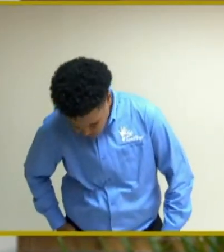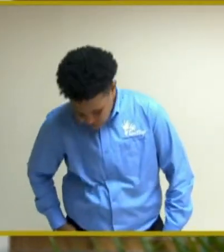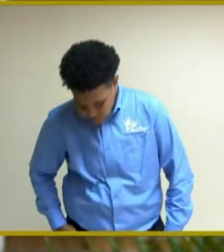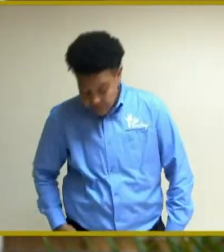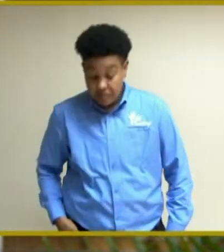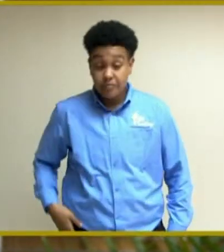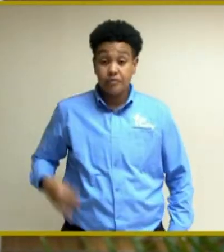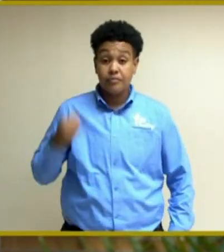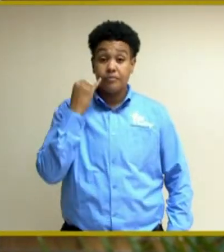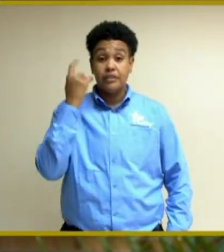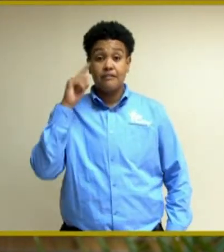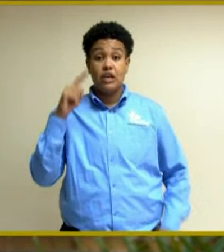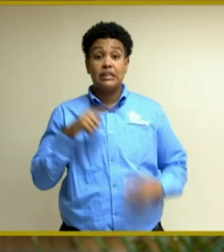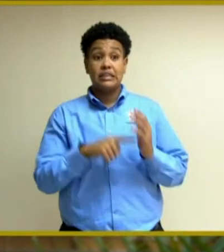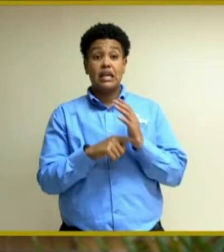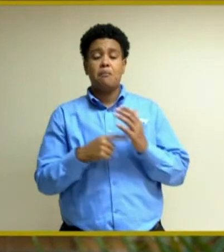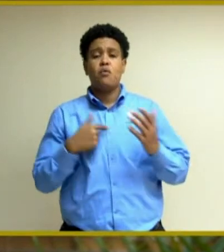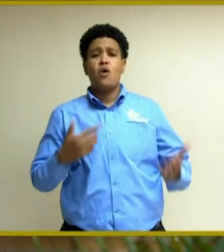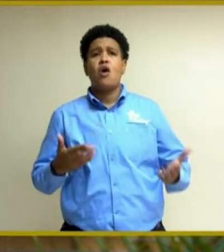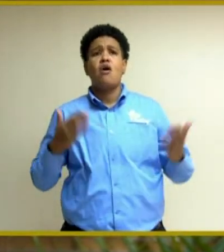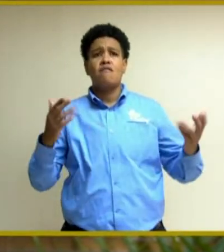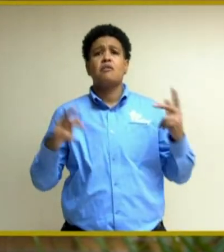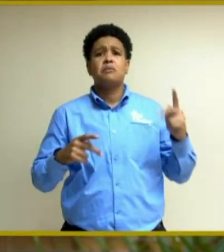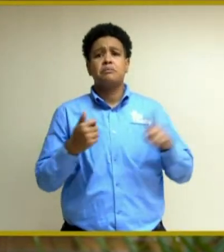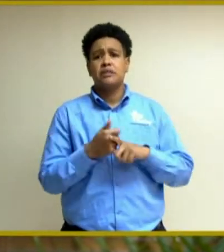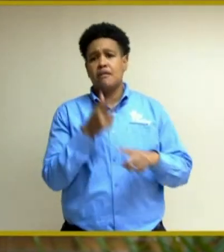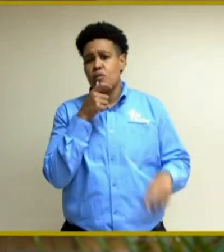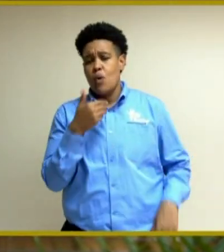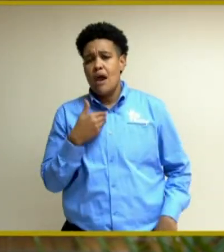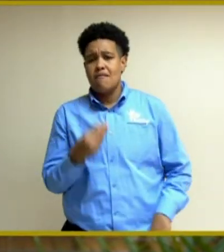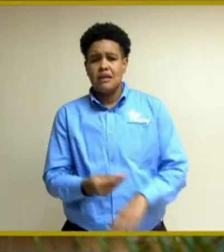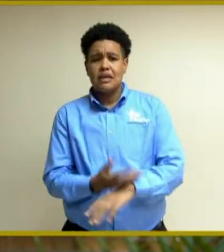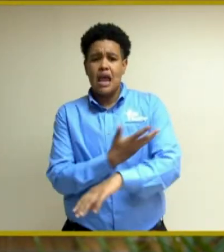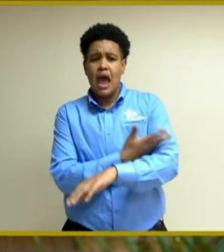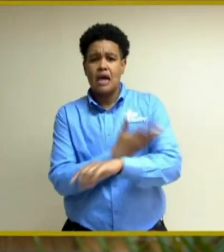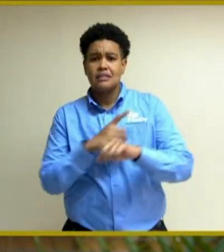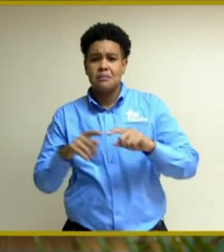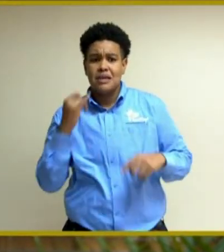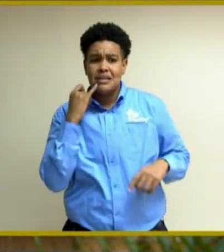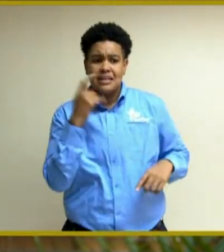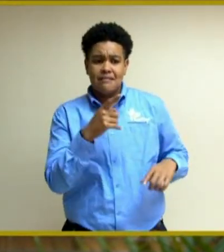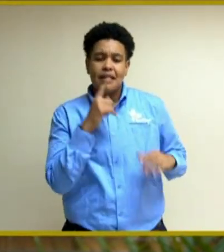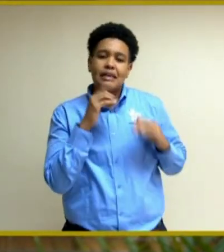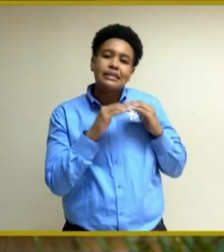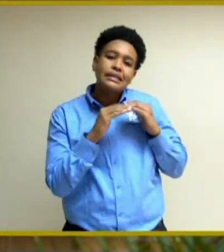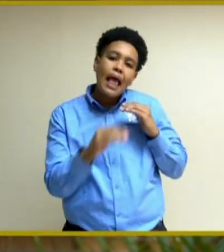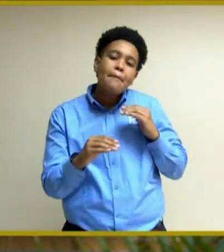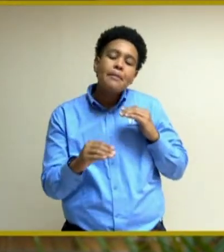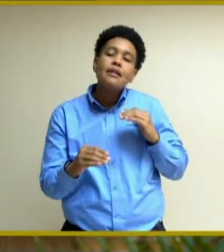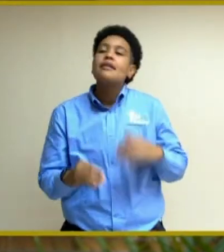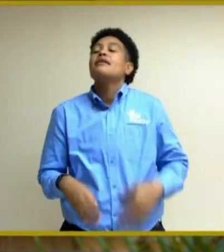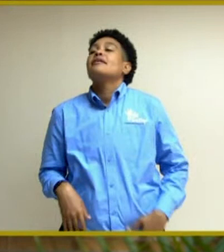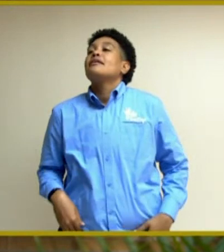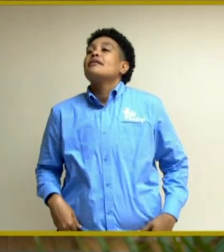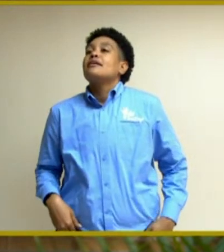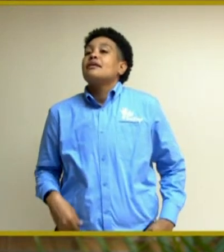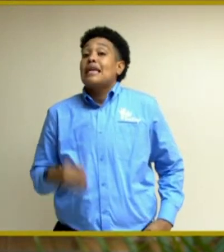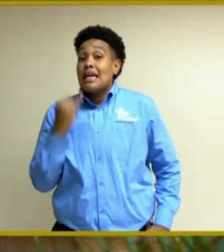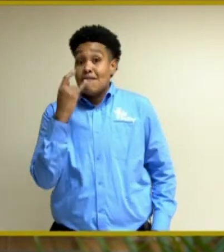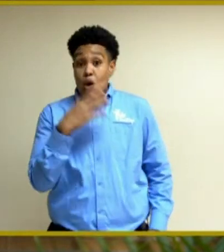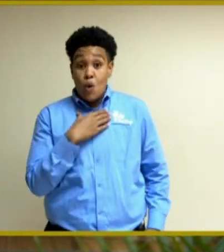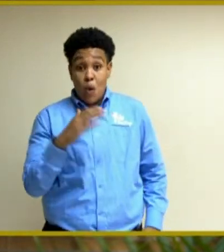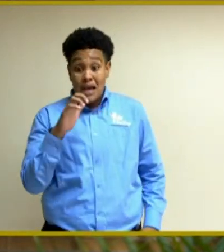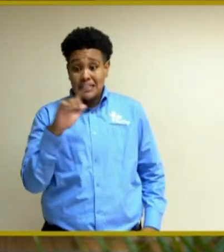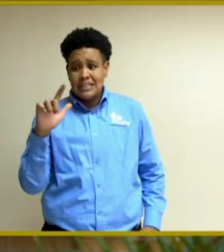are offering it to persons who do have cancer, but if they are stable, if your white cell count,